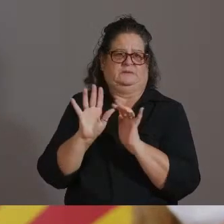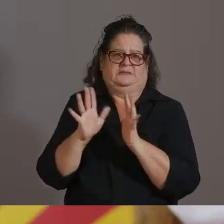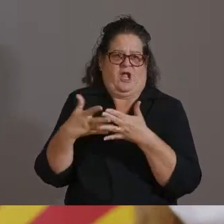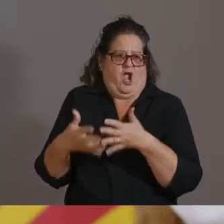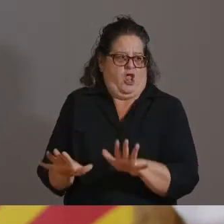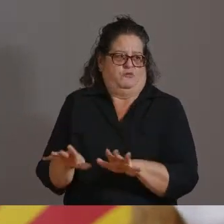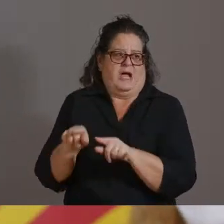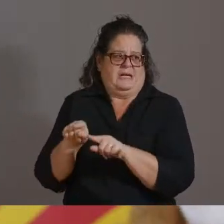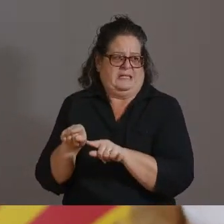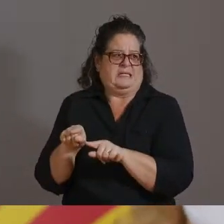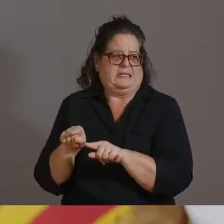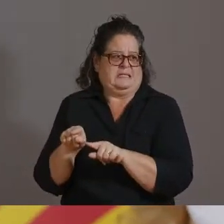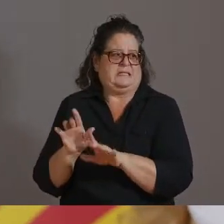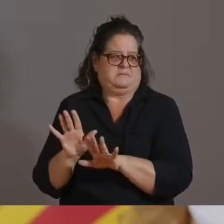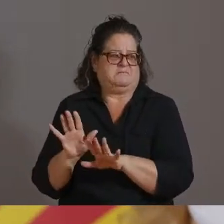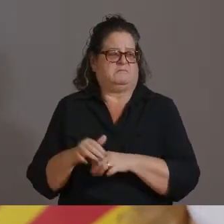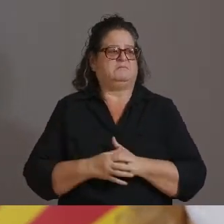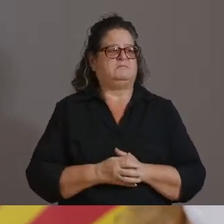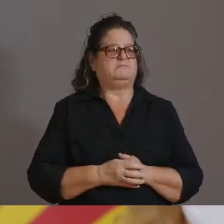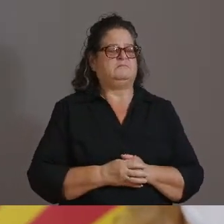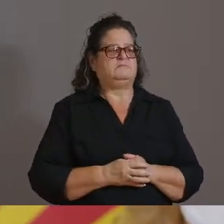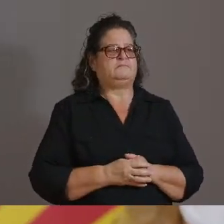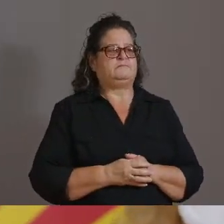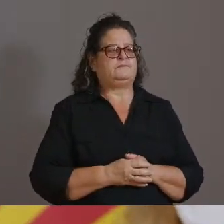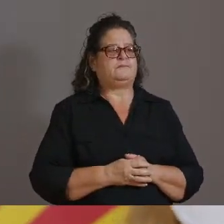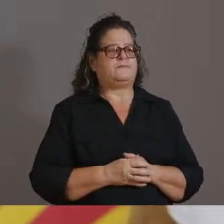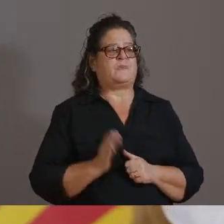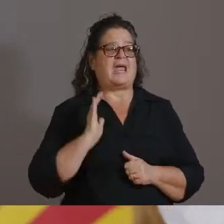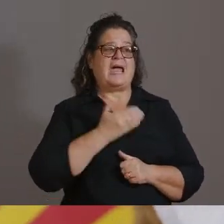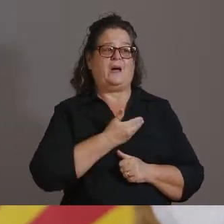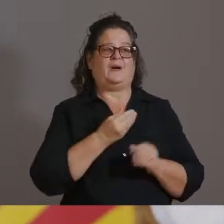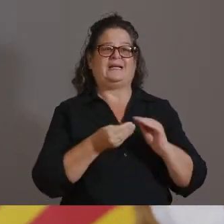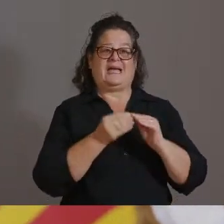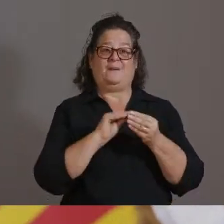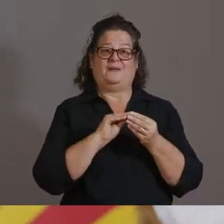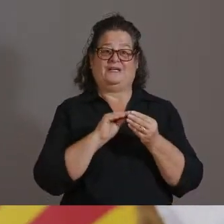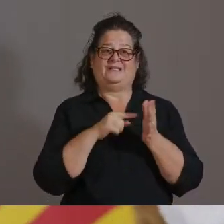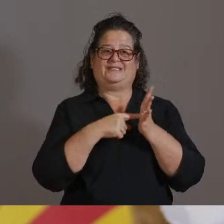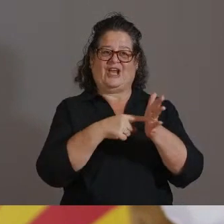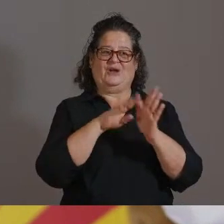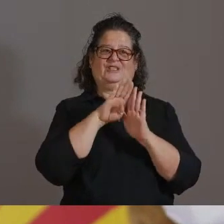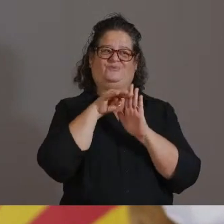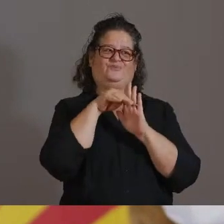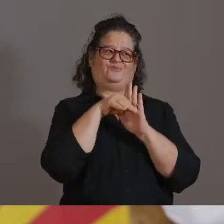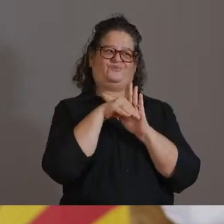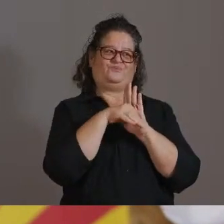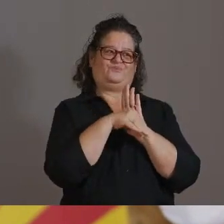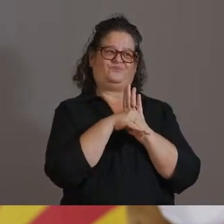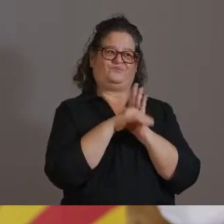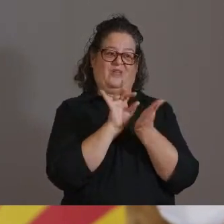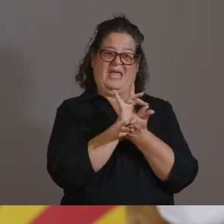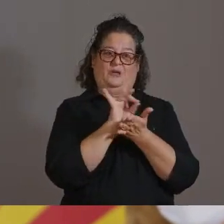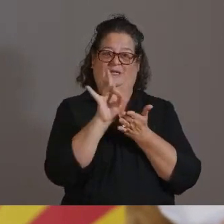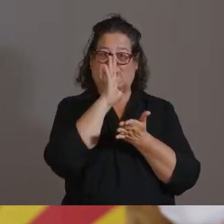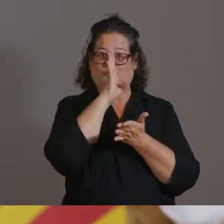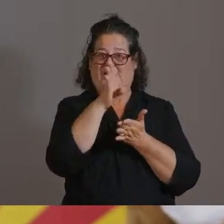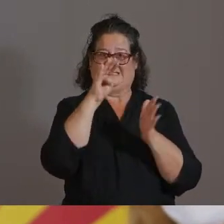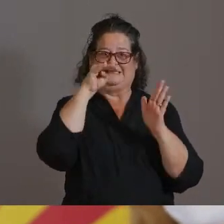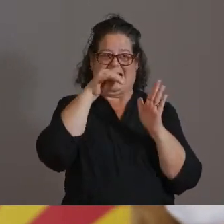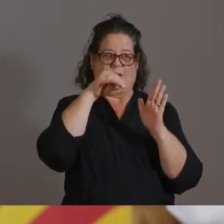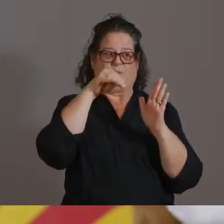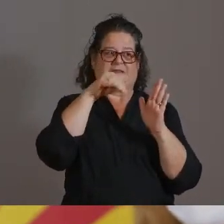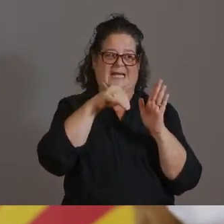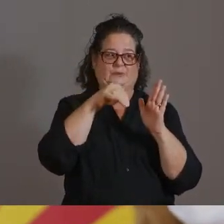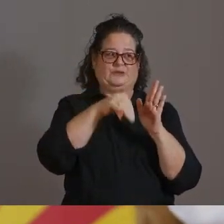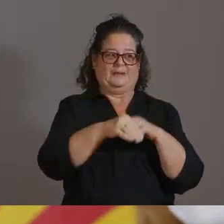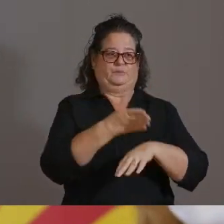ever-improving numbers, 8 consecutive weeks in a row. So we're going to apply that knowledge to the decisions we make in